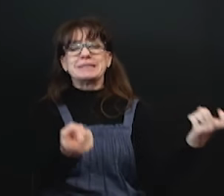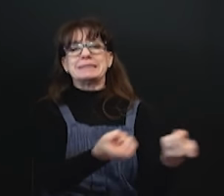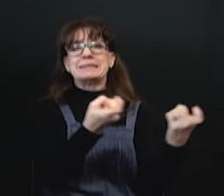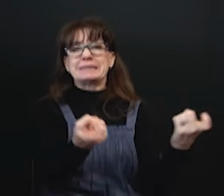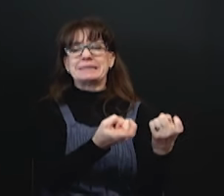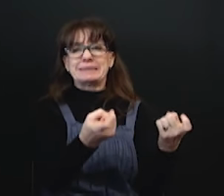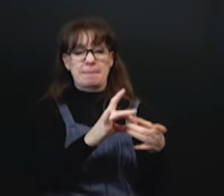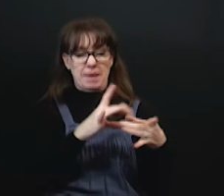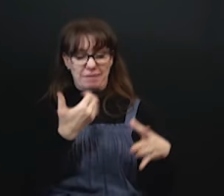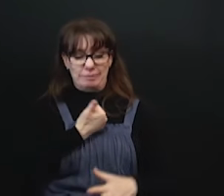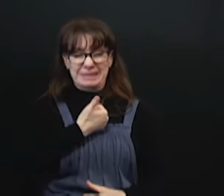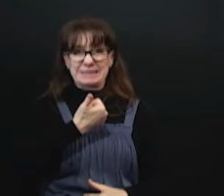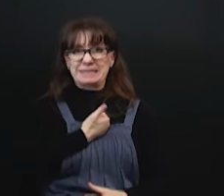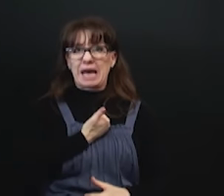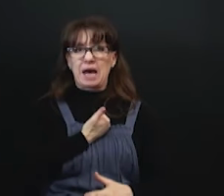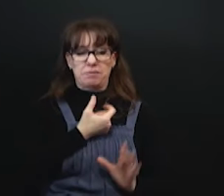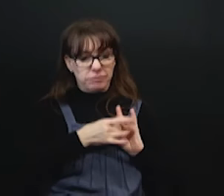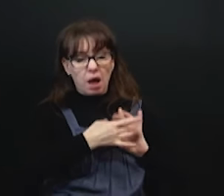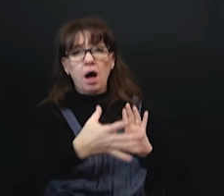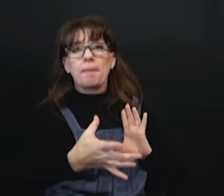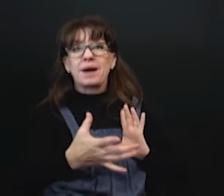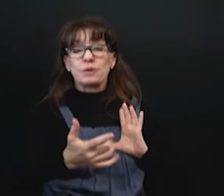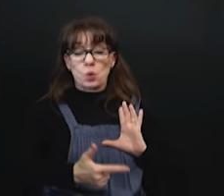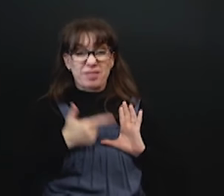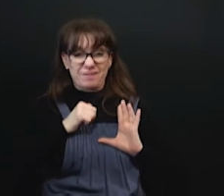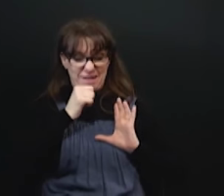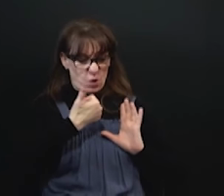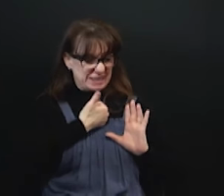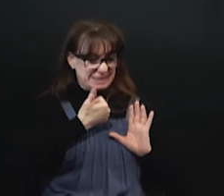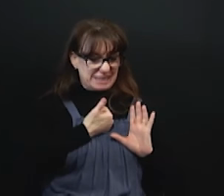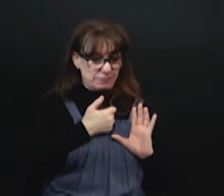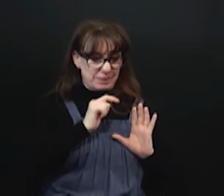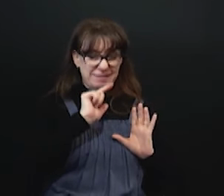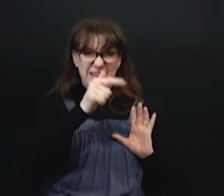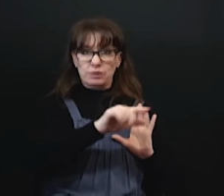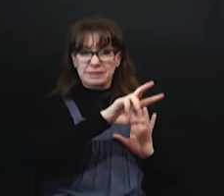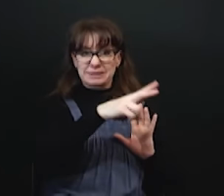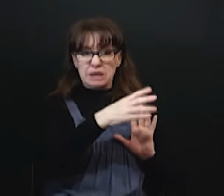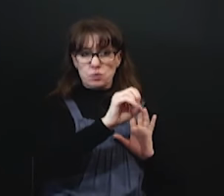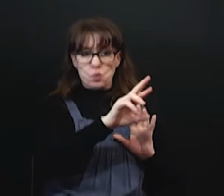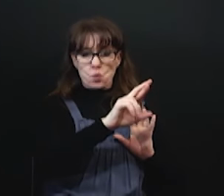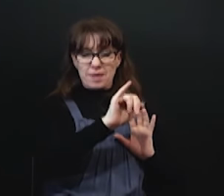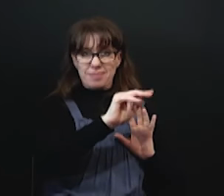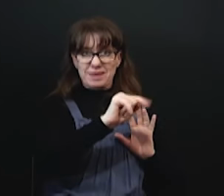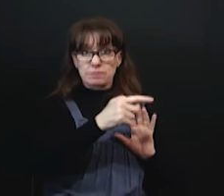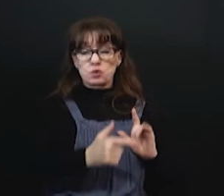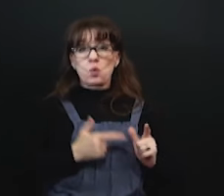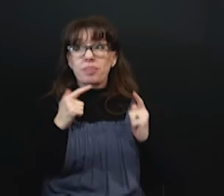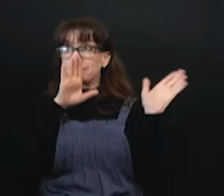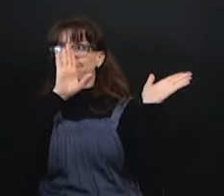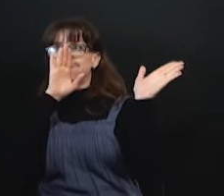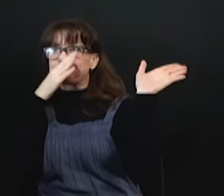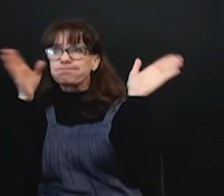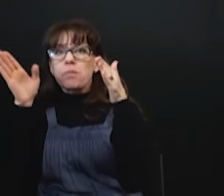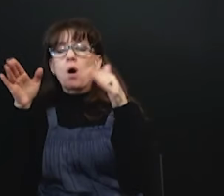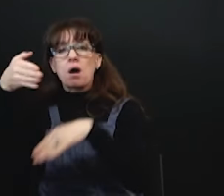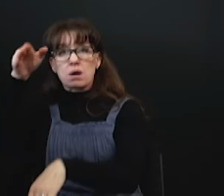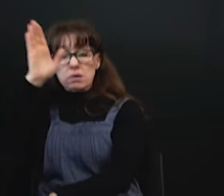to self, free to no longer live for ourselves, Paul will later say in 2 Corinthians, but to live for God,